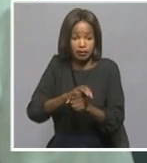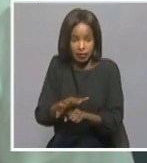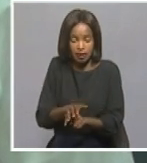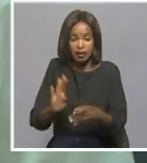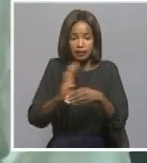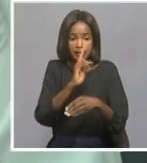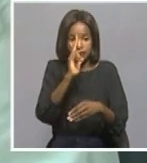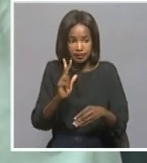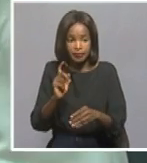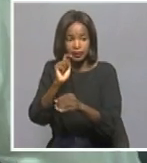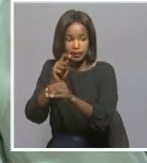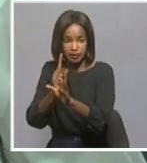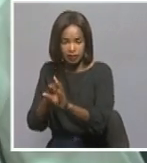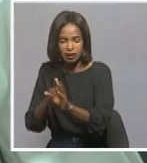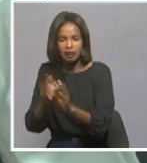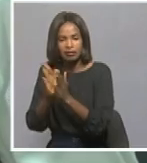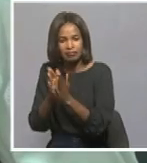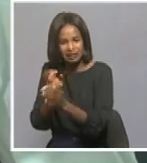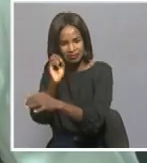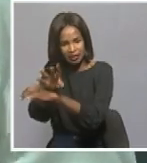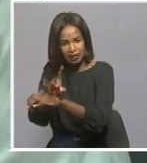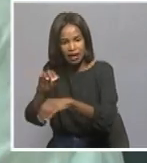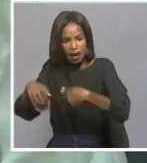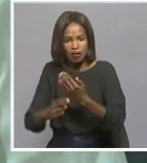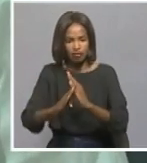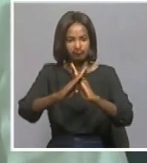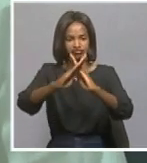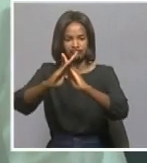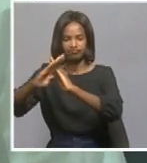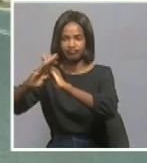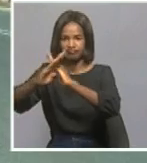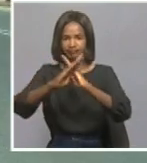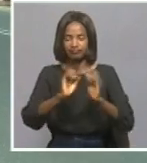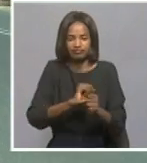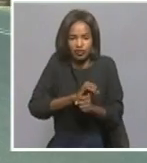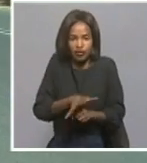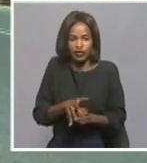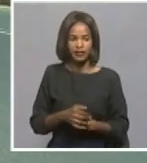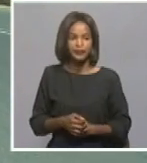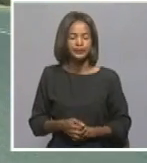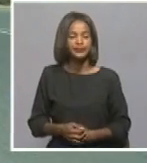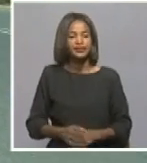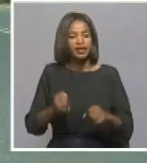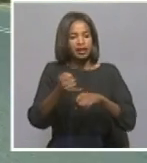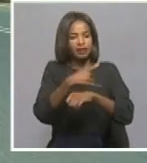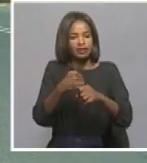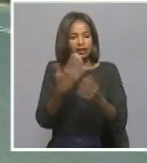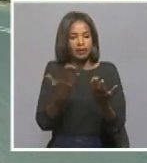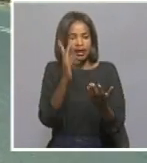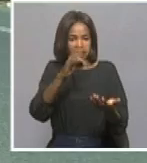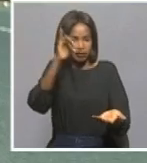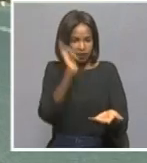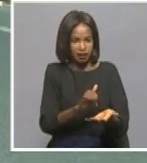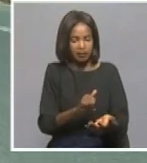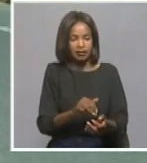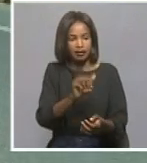urged to implement precautionary measures. Isolation facilities have been identified at Aranos